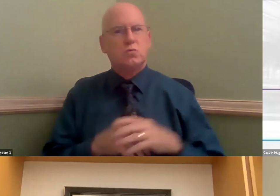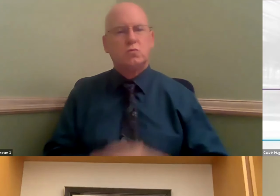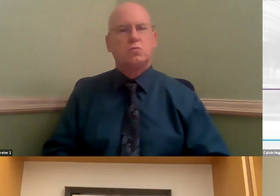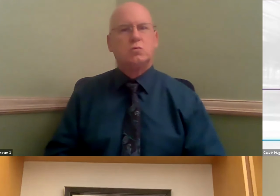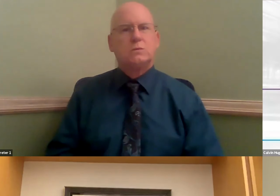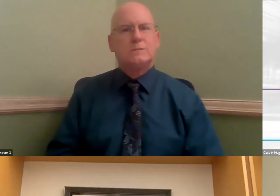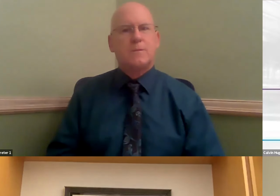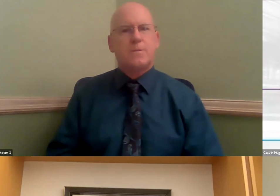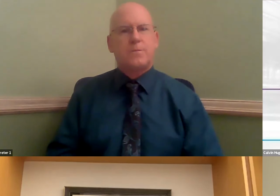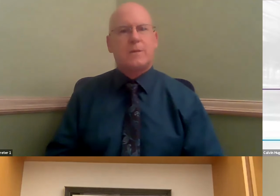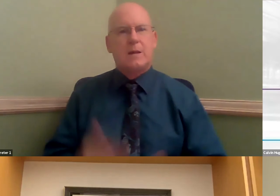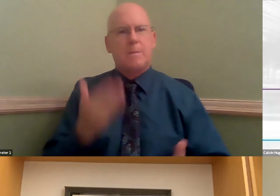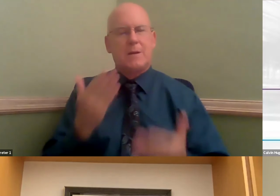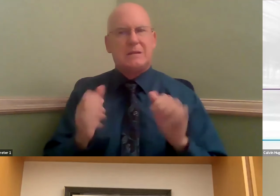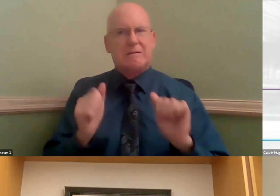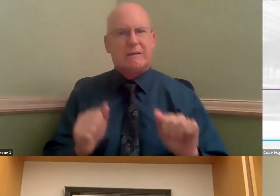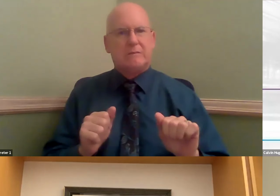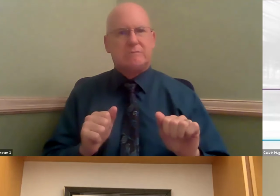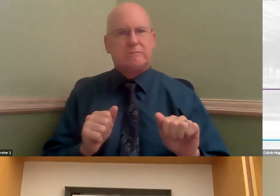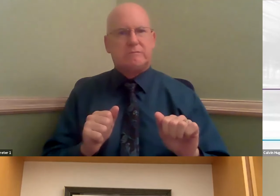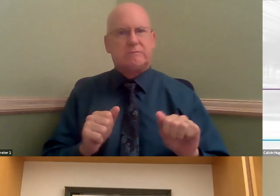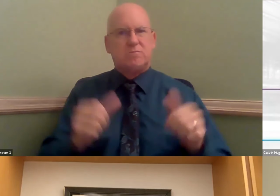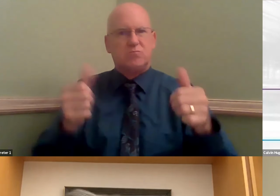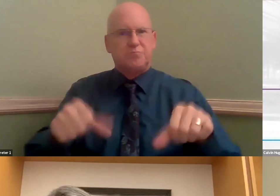Let's see if he can come back.